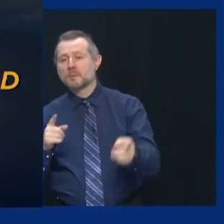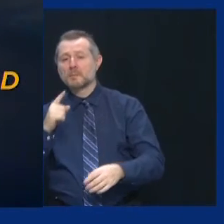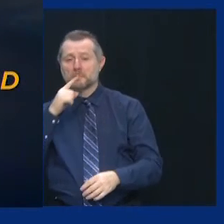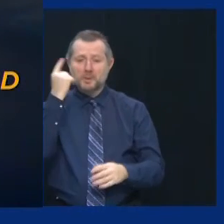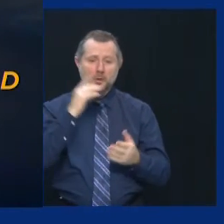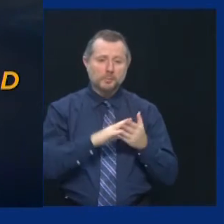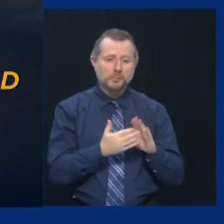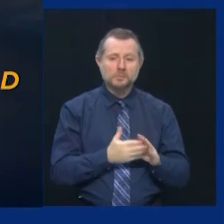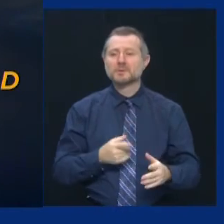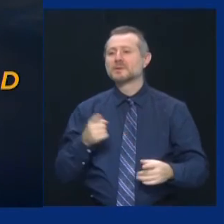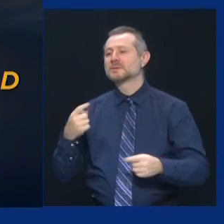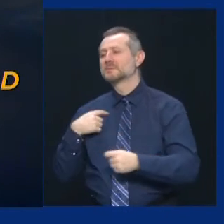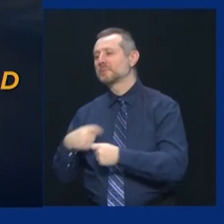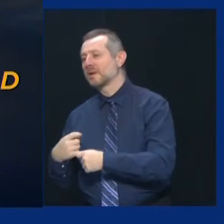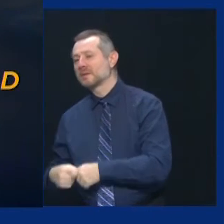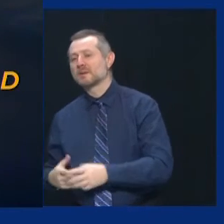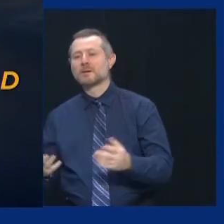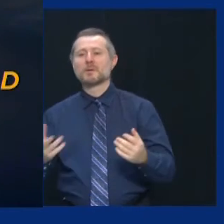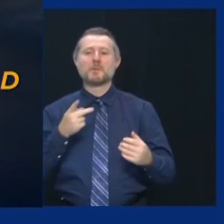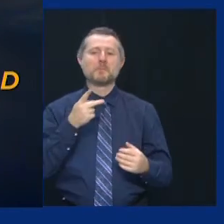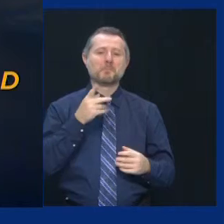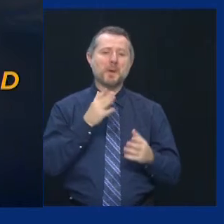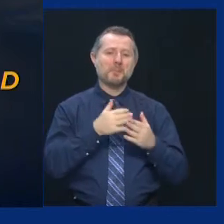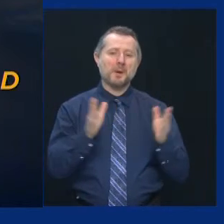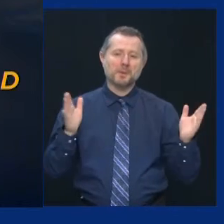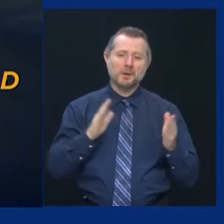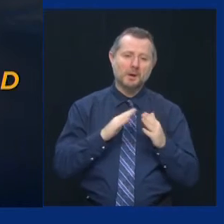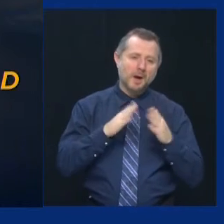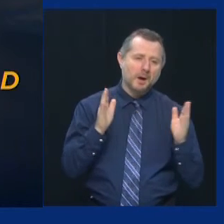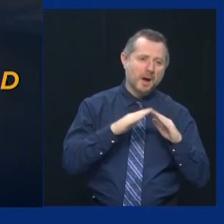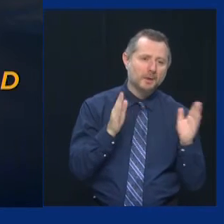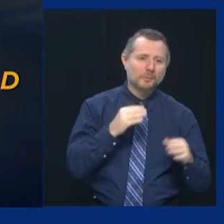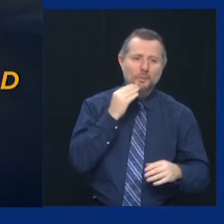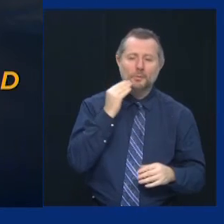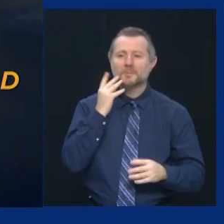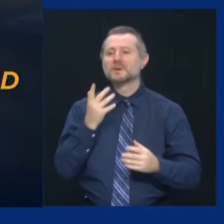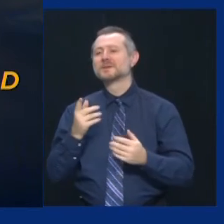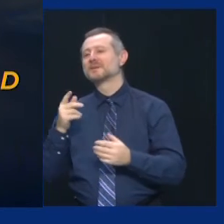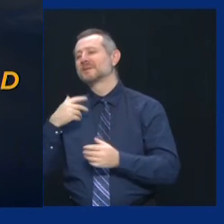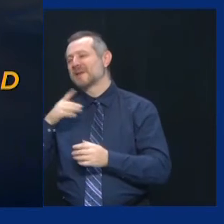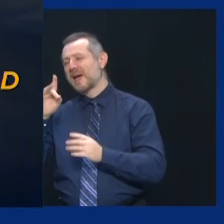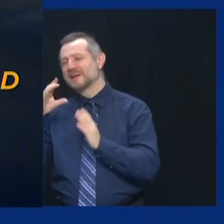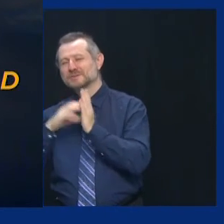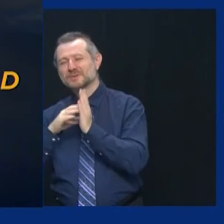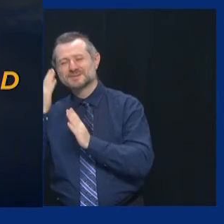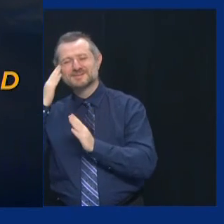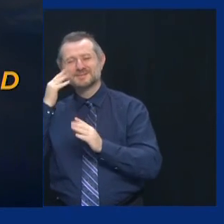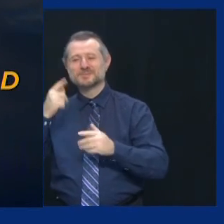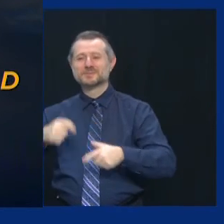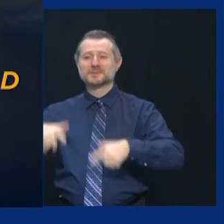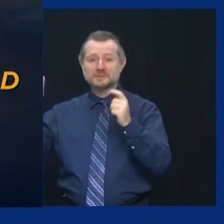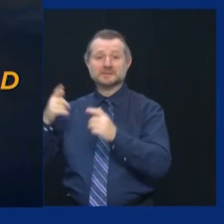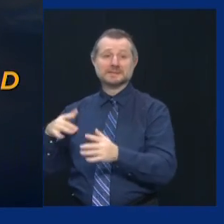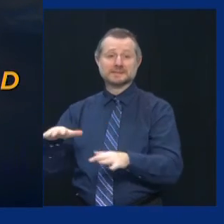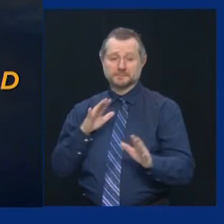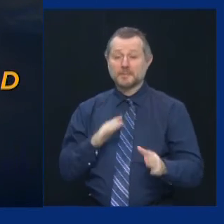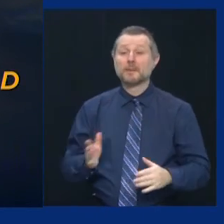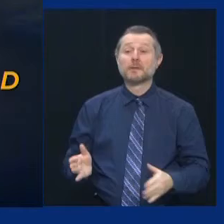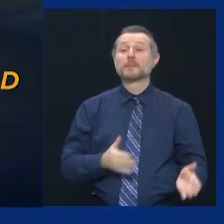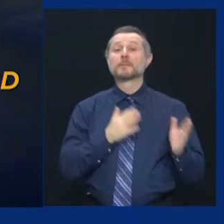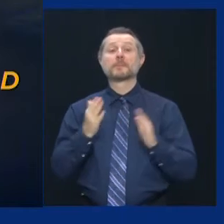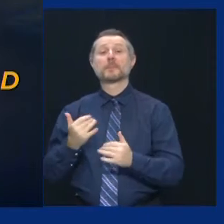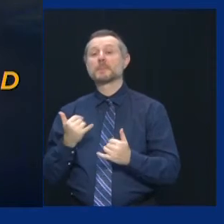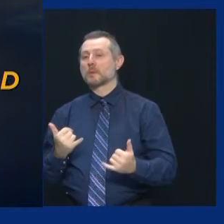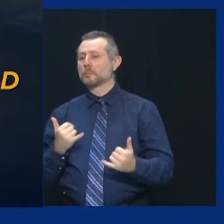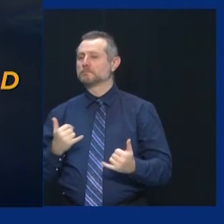other healthcare deserts. In general, what we're doing is what most states are doing. We're just a little bit